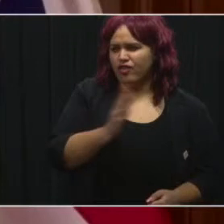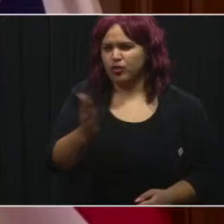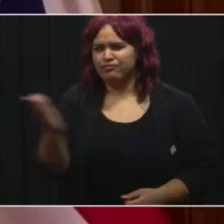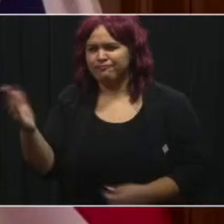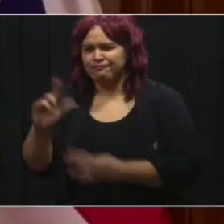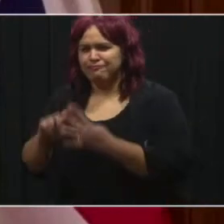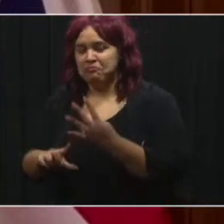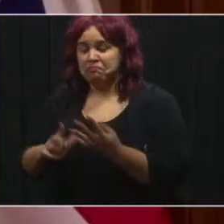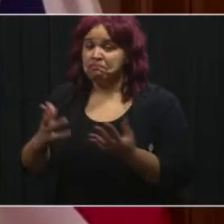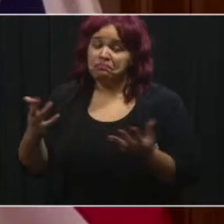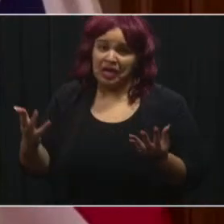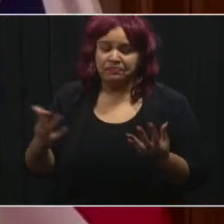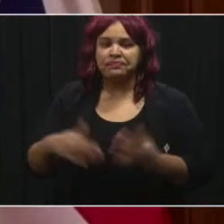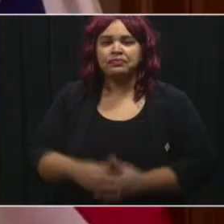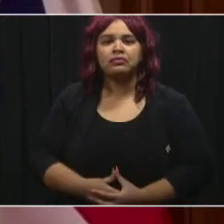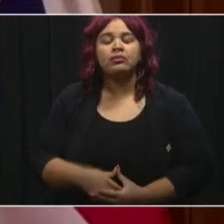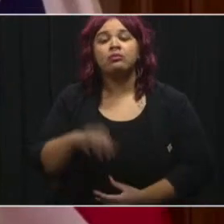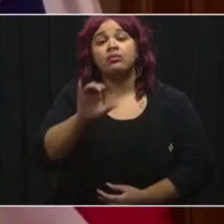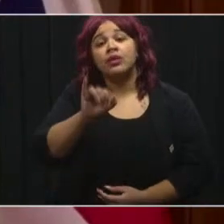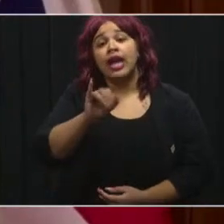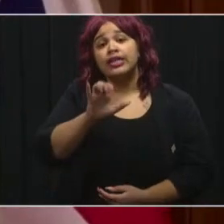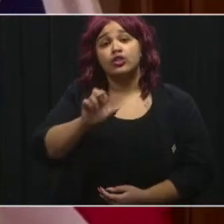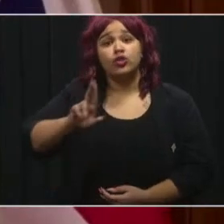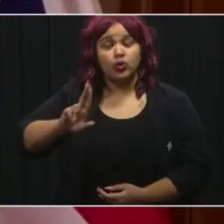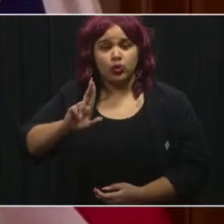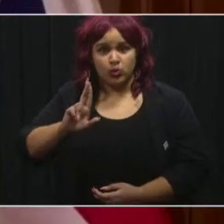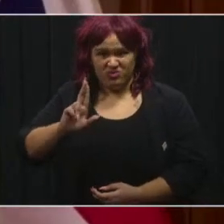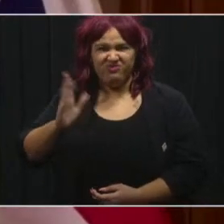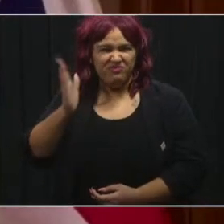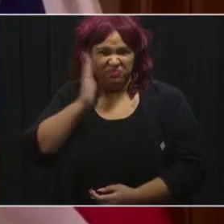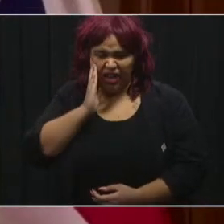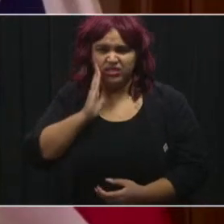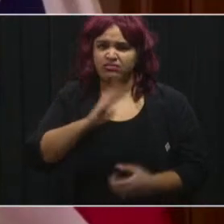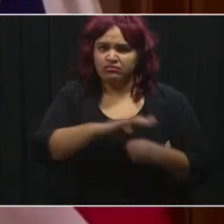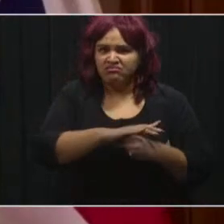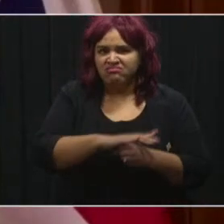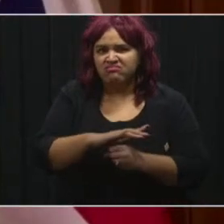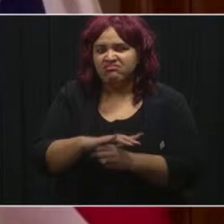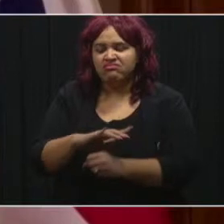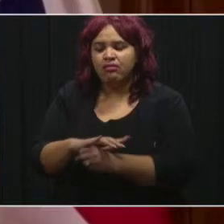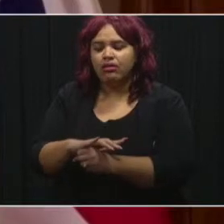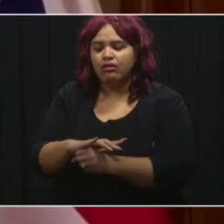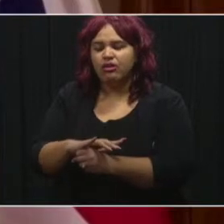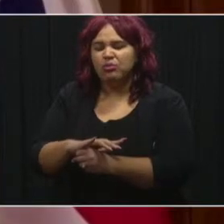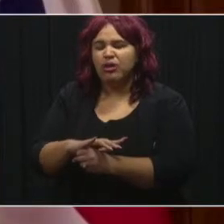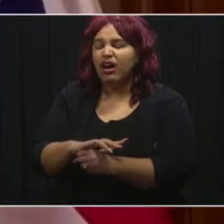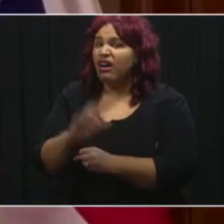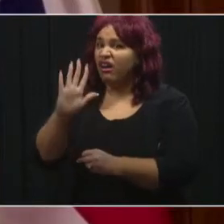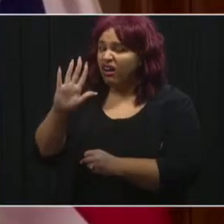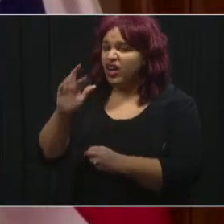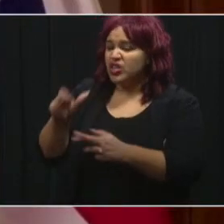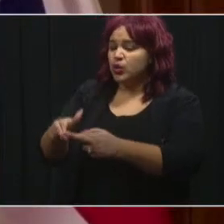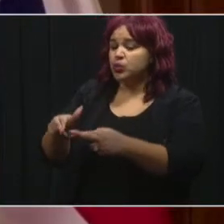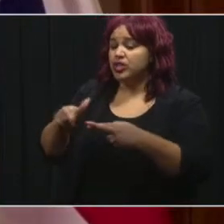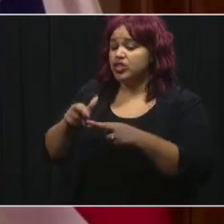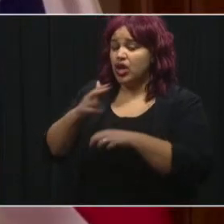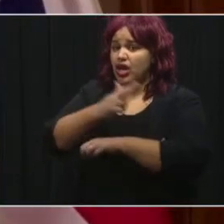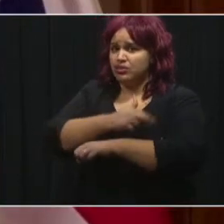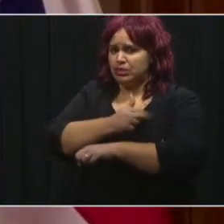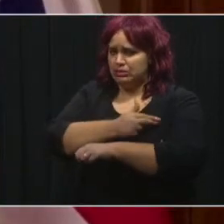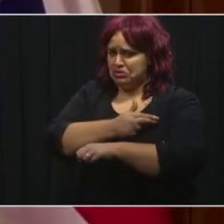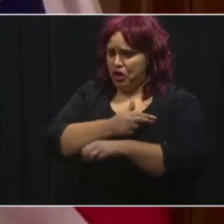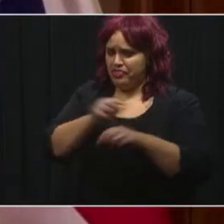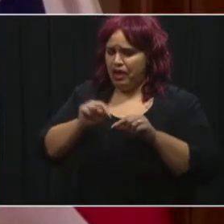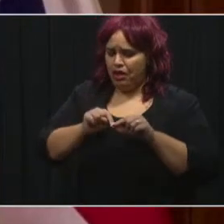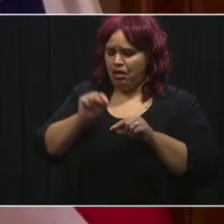beds filling up, are the regional hospitals close to triggering the emergency plans that they put together a year ago to ensure that there would